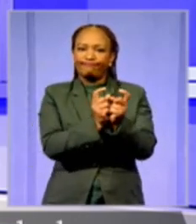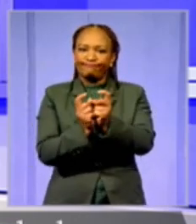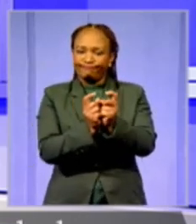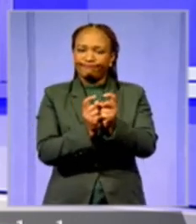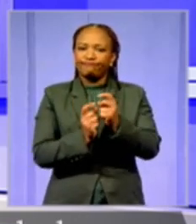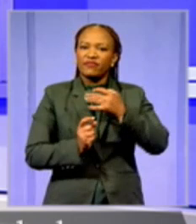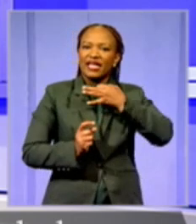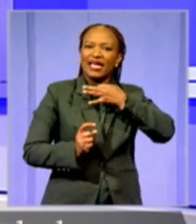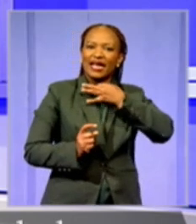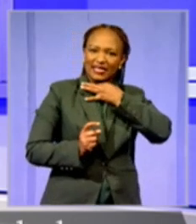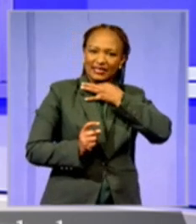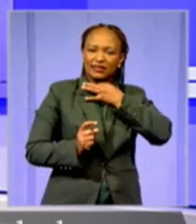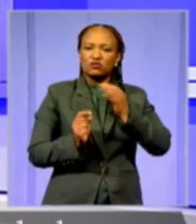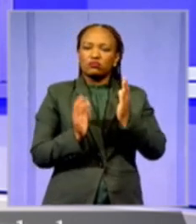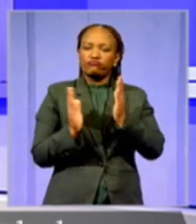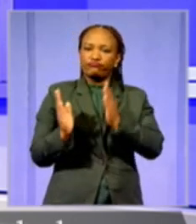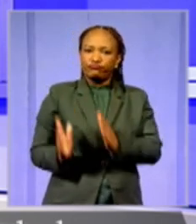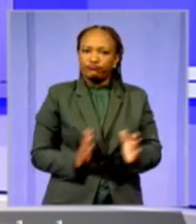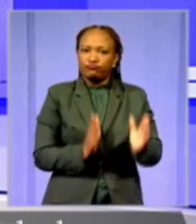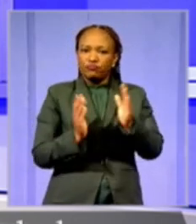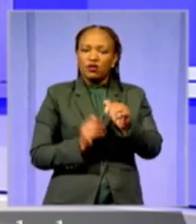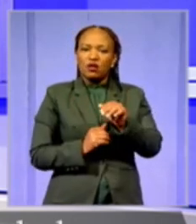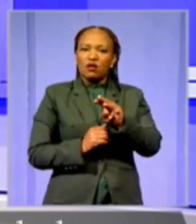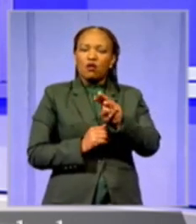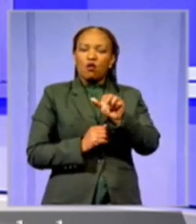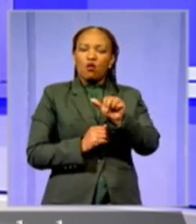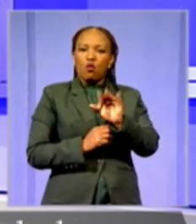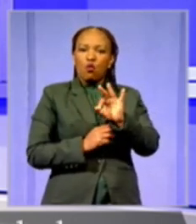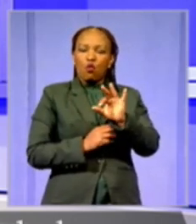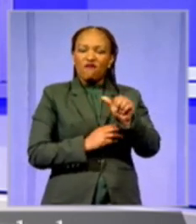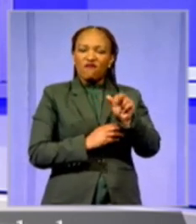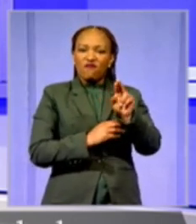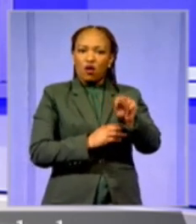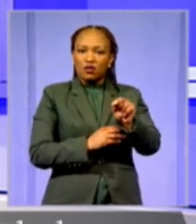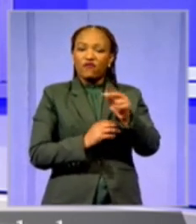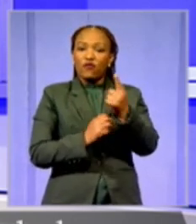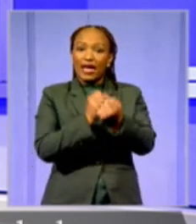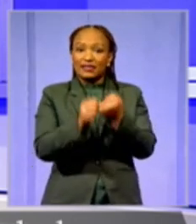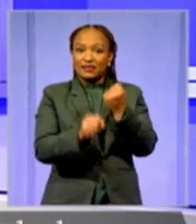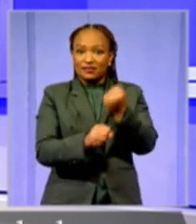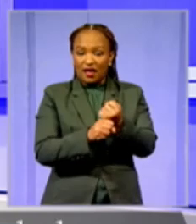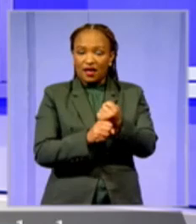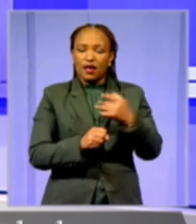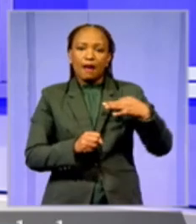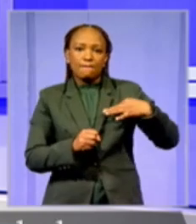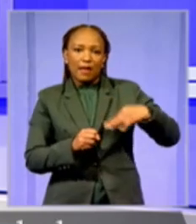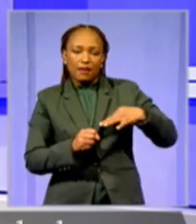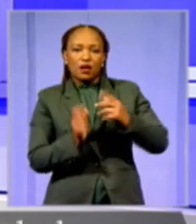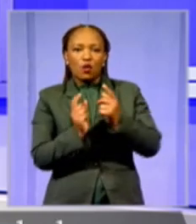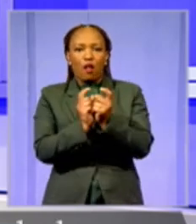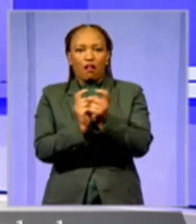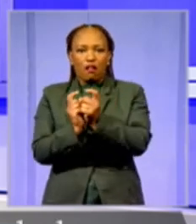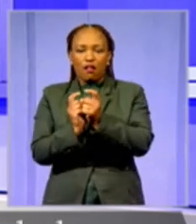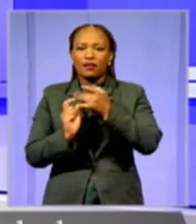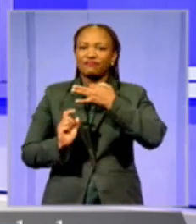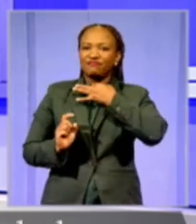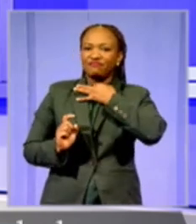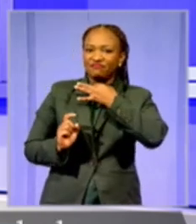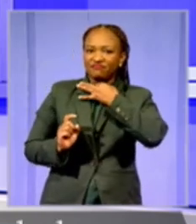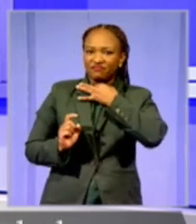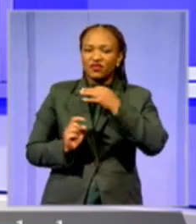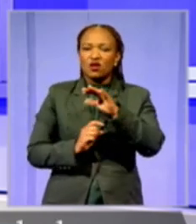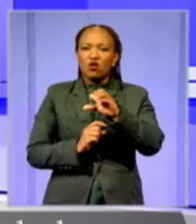ipaakanyetsa metshameko ya Africa Cup of Nations ya basadi ya ngwaga o tlang. Banyana ba tlile go rakana le England kwa lebaleng la